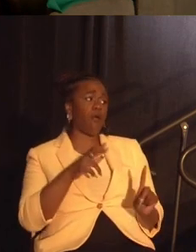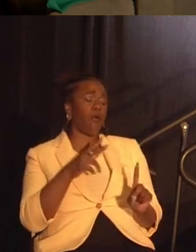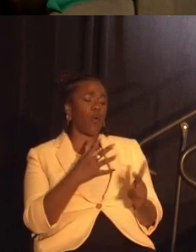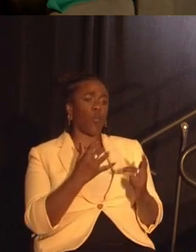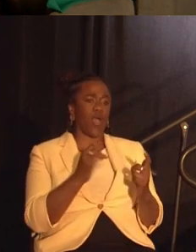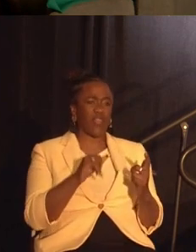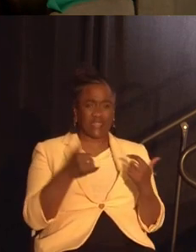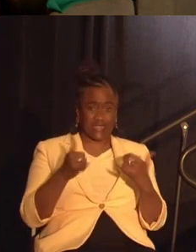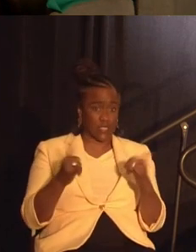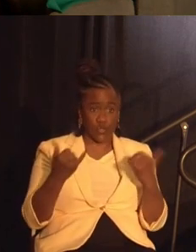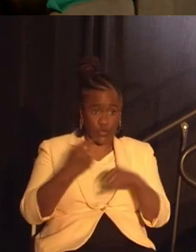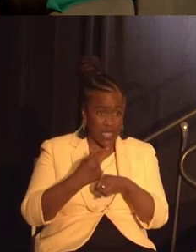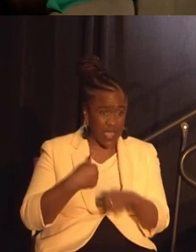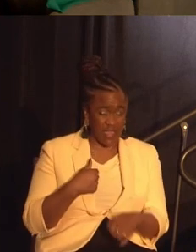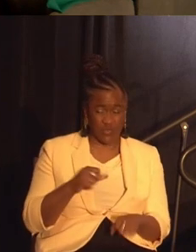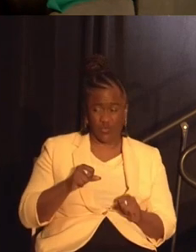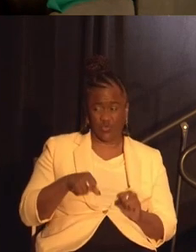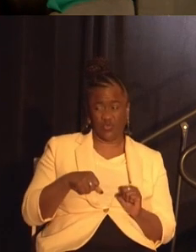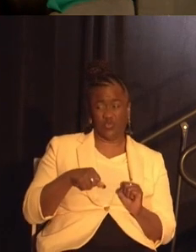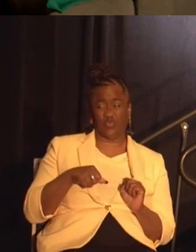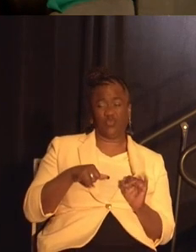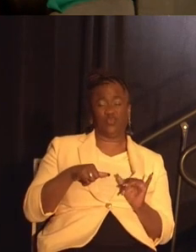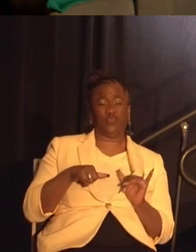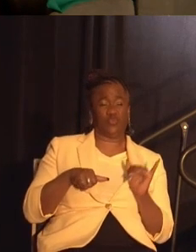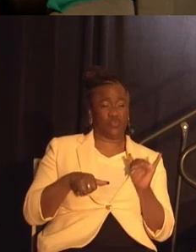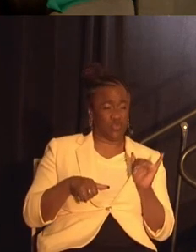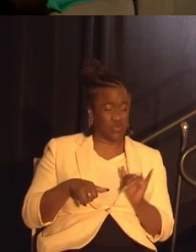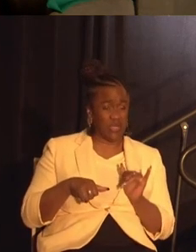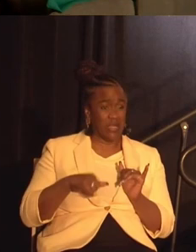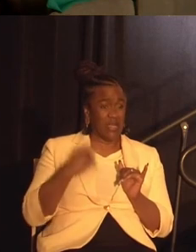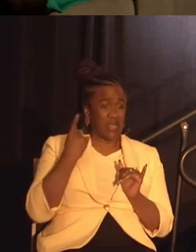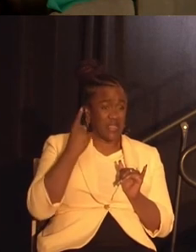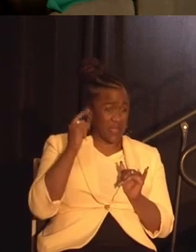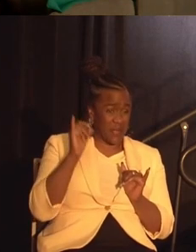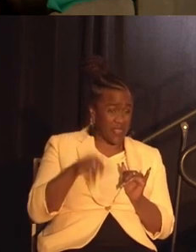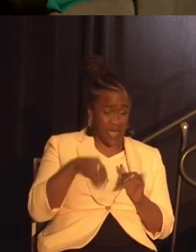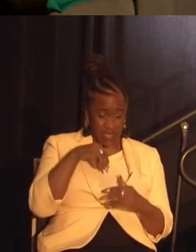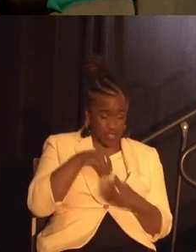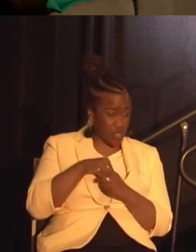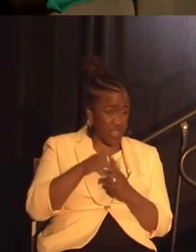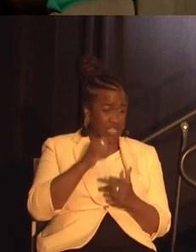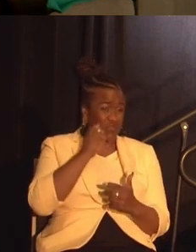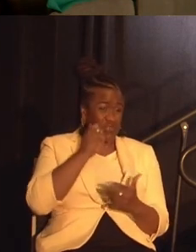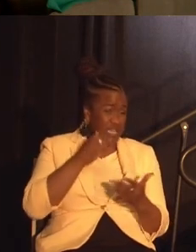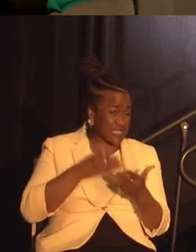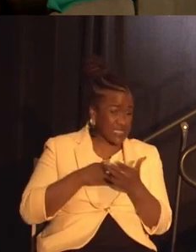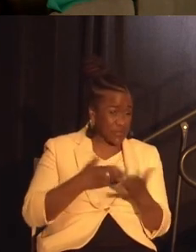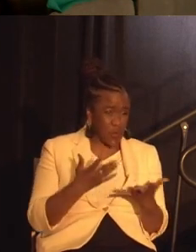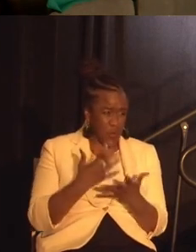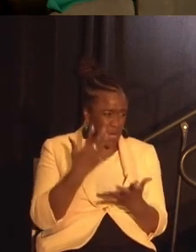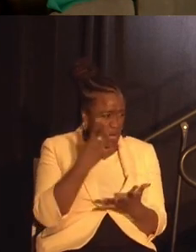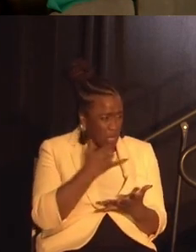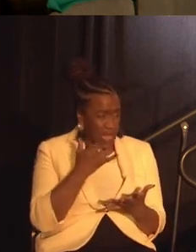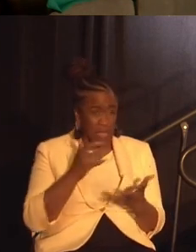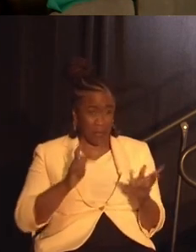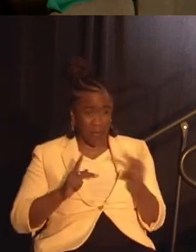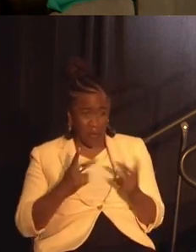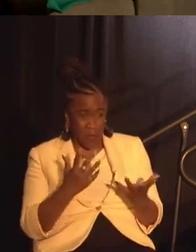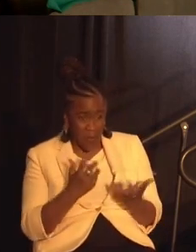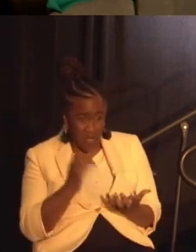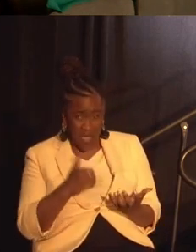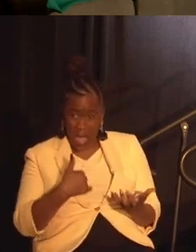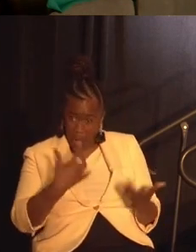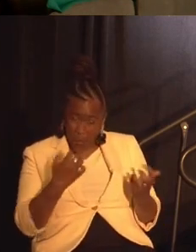day, like I cringe every single time thinking about that internalized racism and what it means that I desired that, like